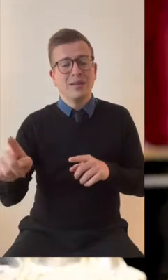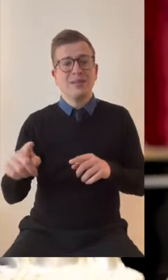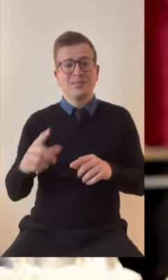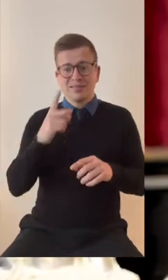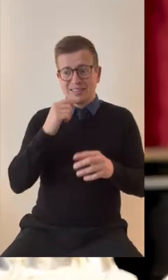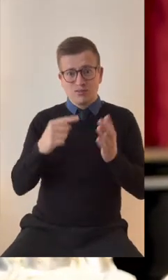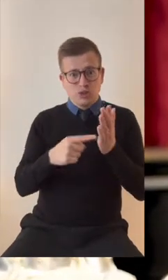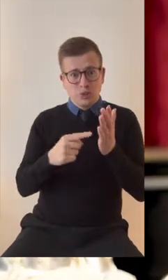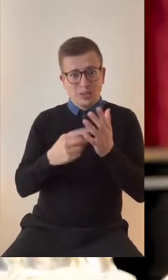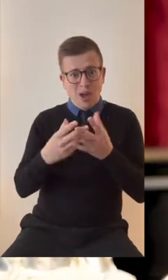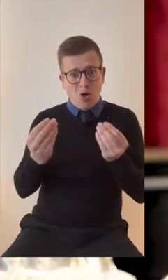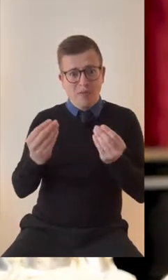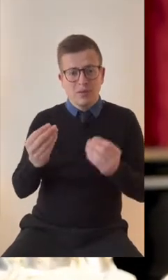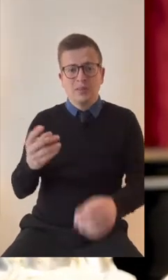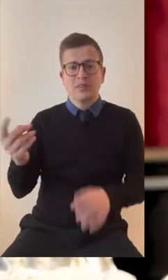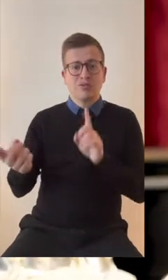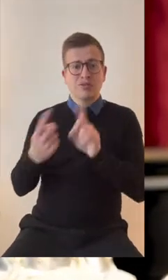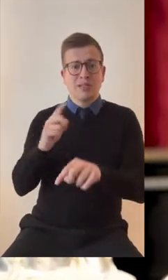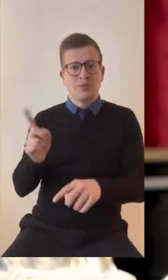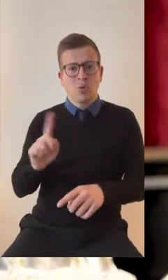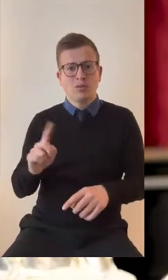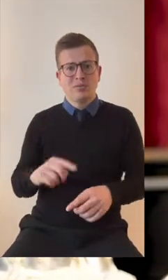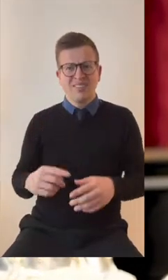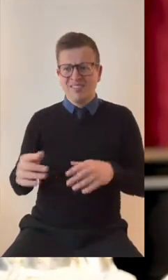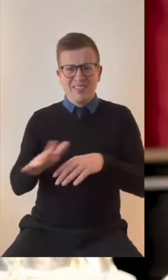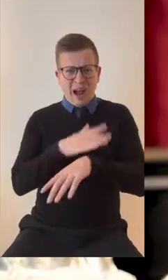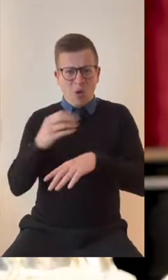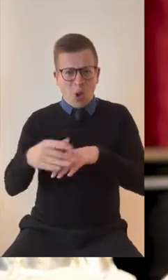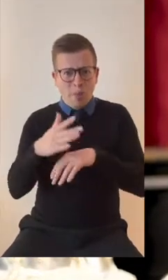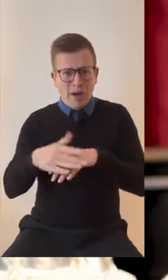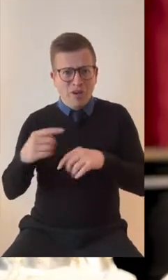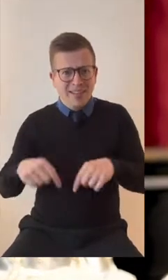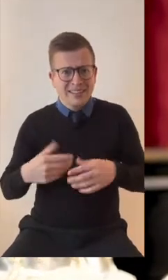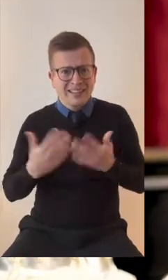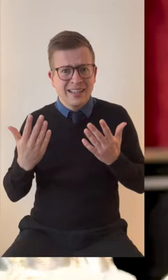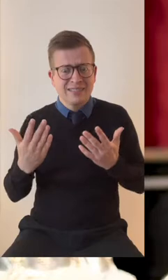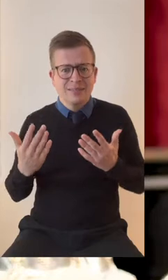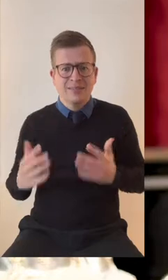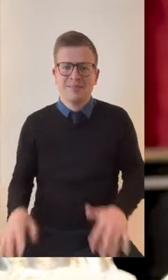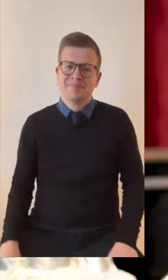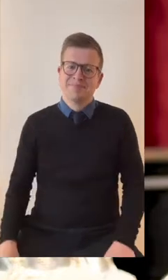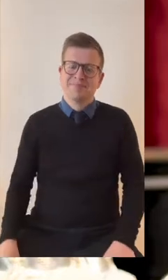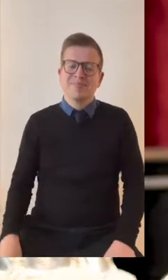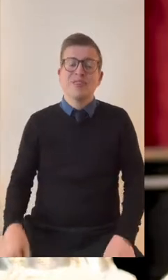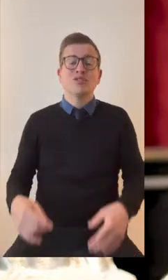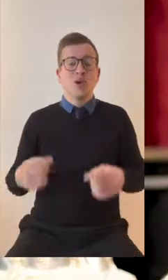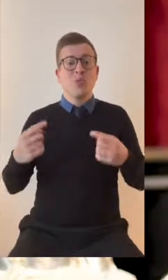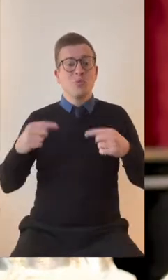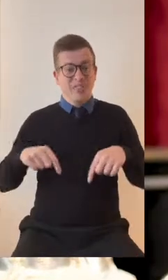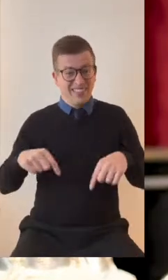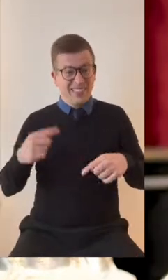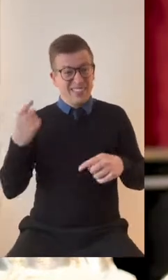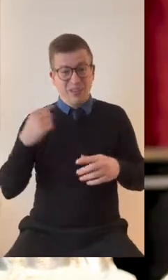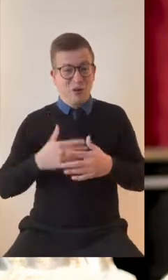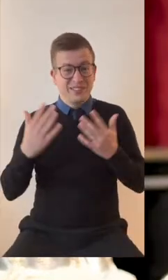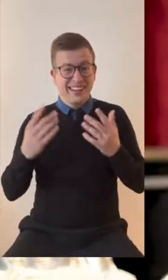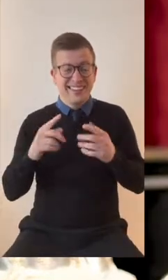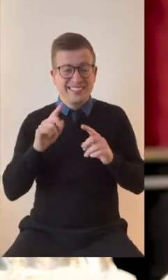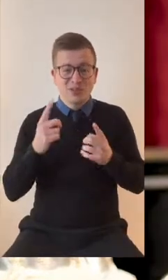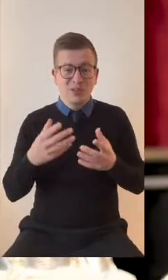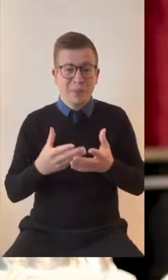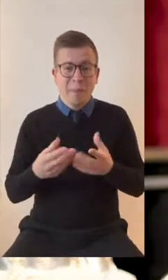how long does it take to get married these days? So in those days, it was just much more, you couldn't really